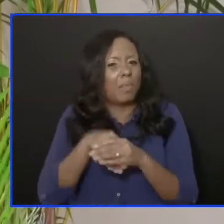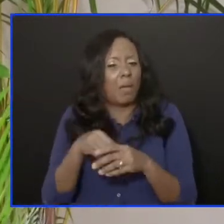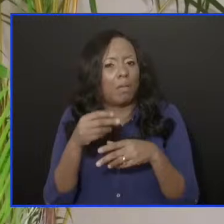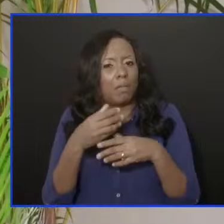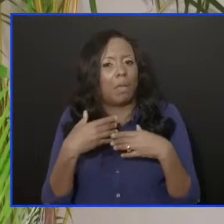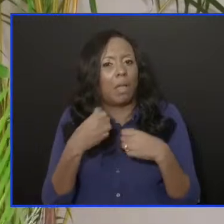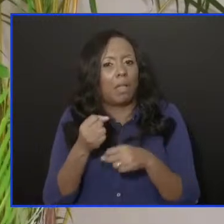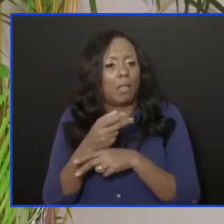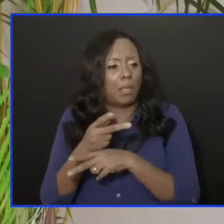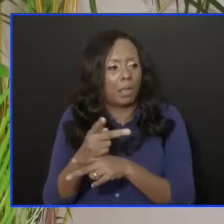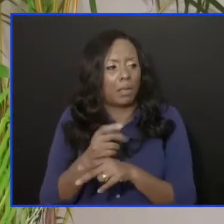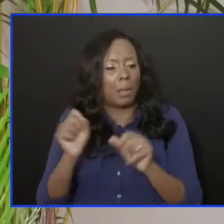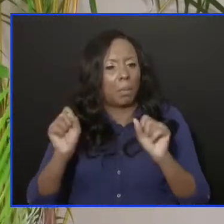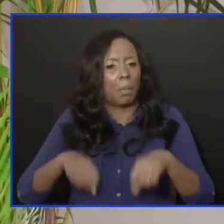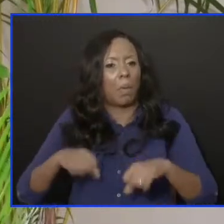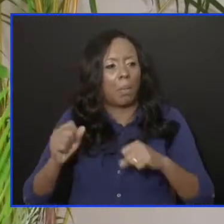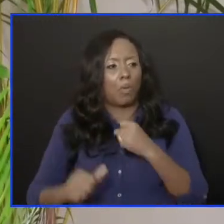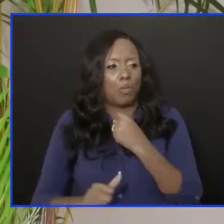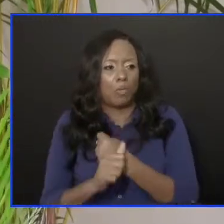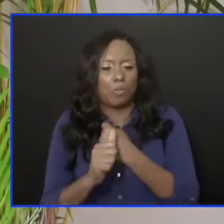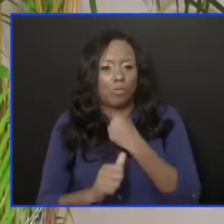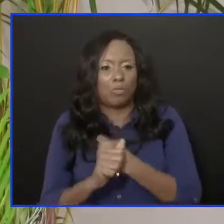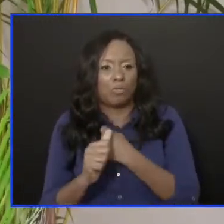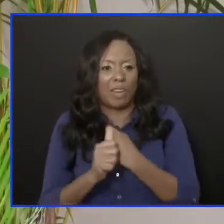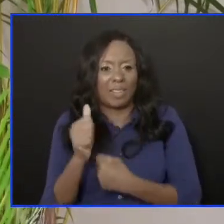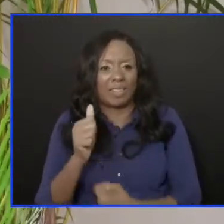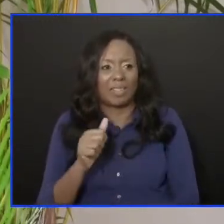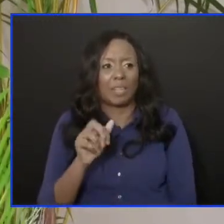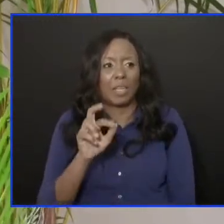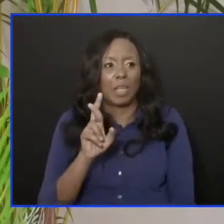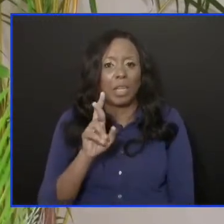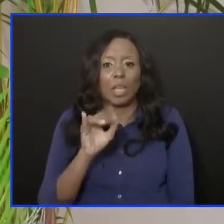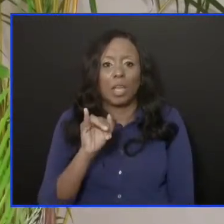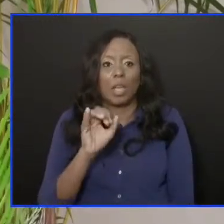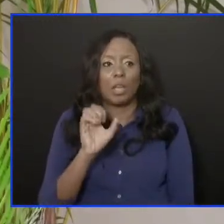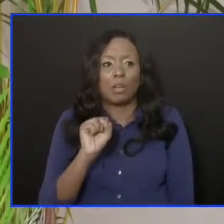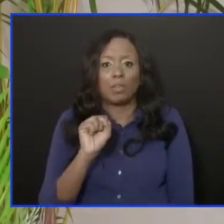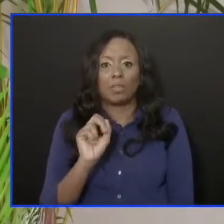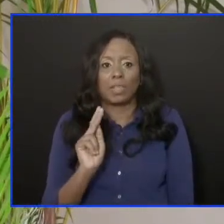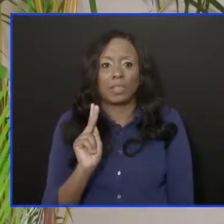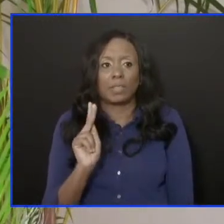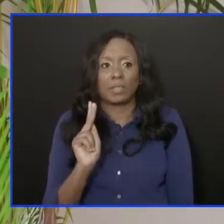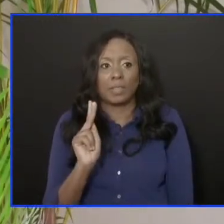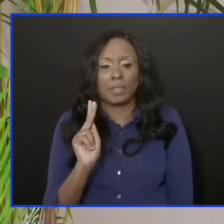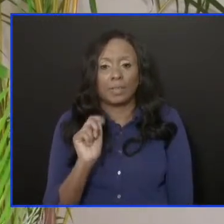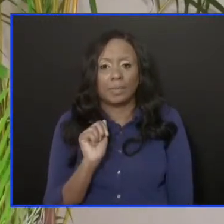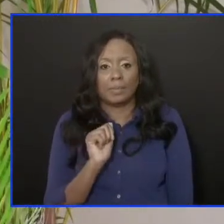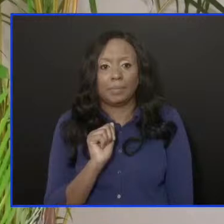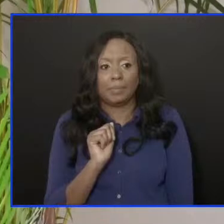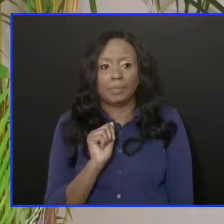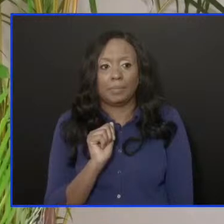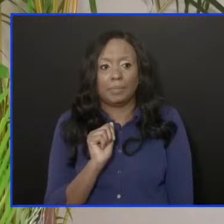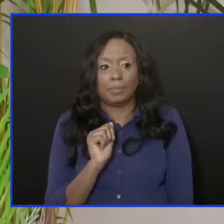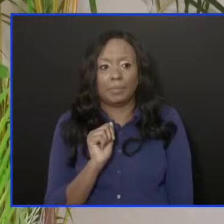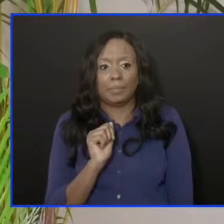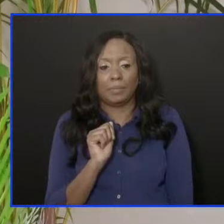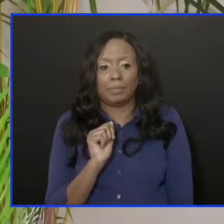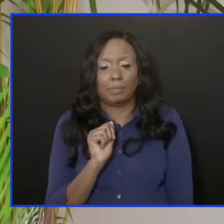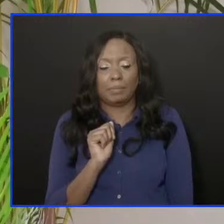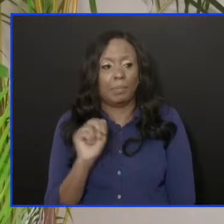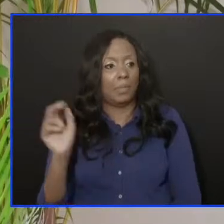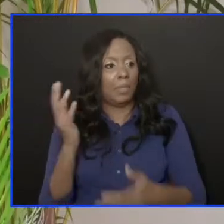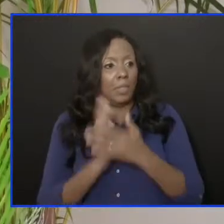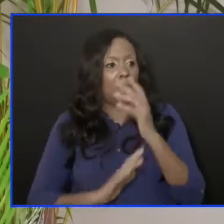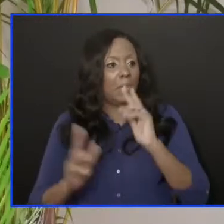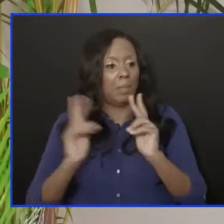to the public with the highly transmissible Delta variant, and that persons who are coming for